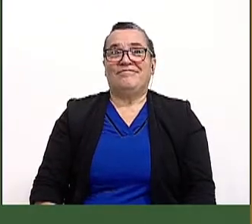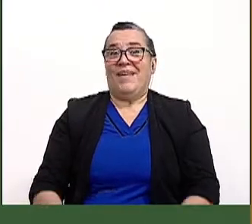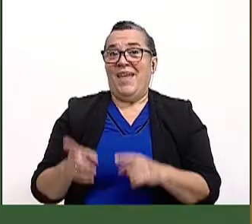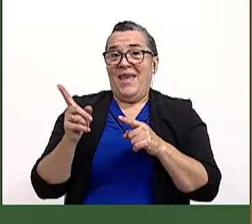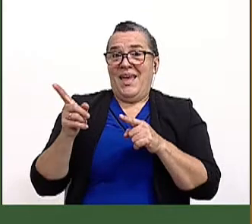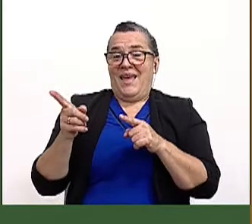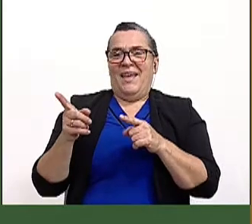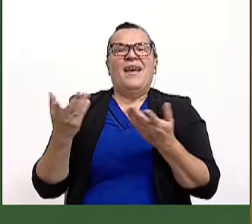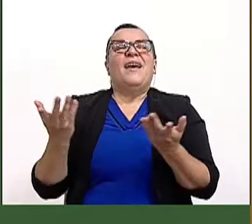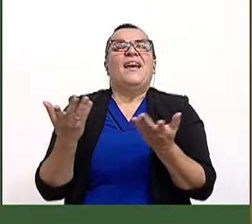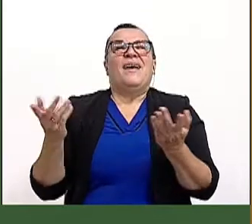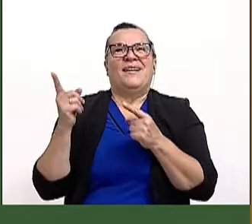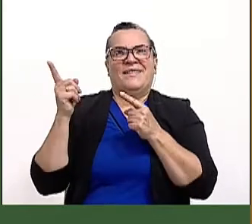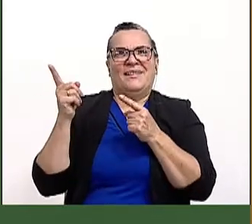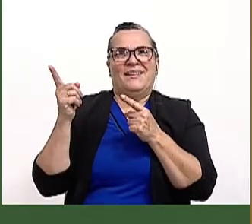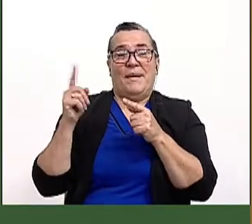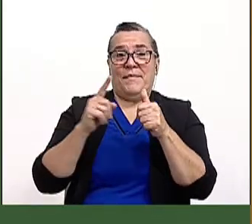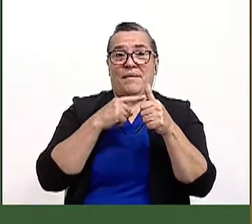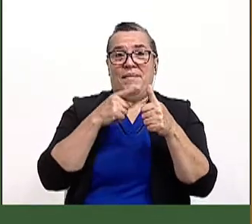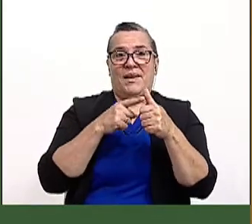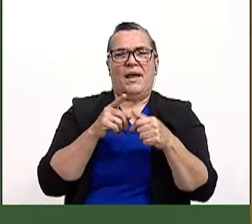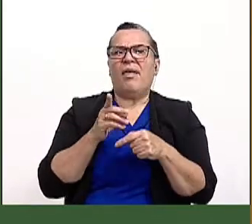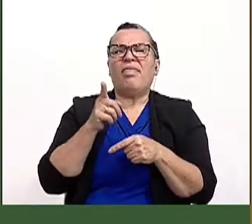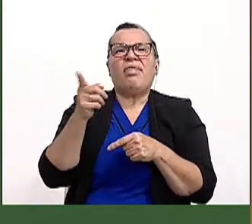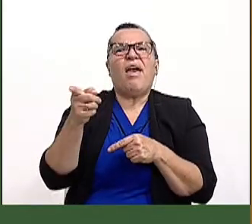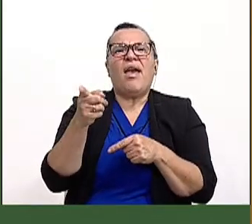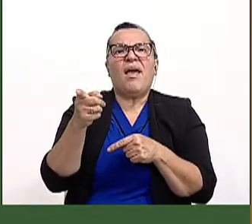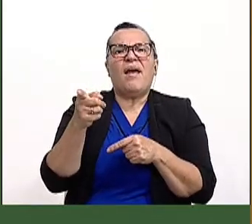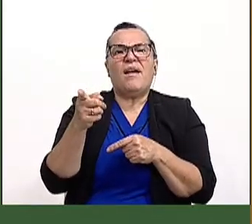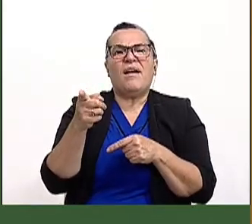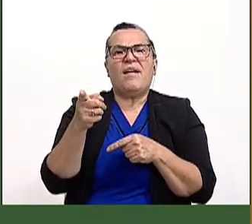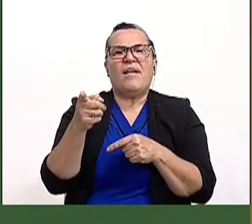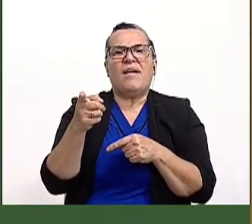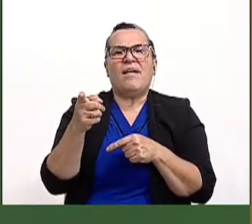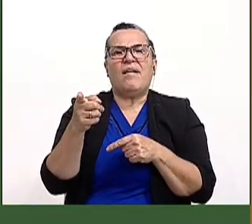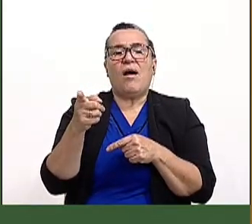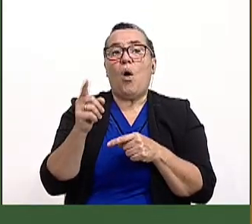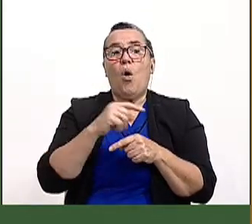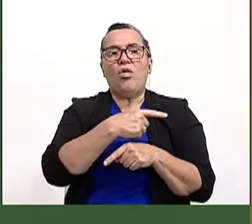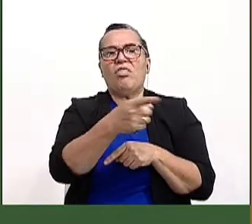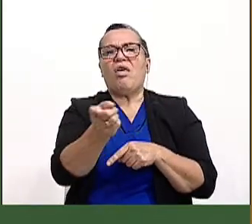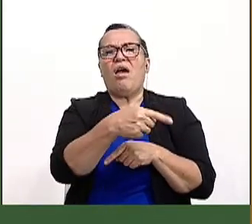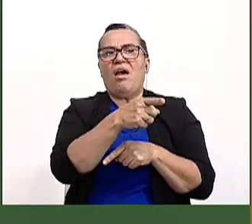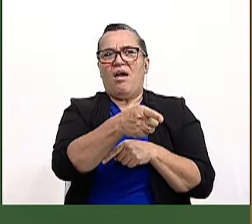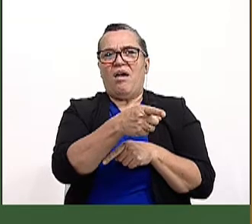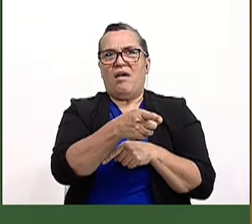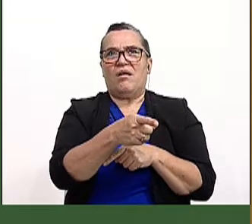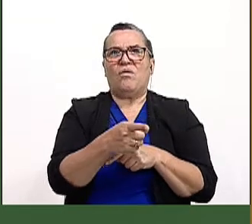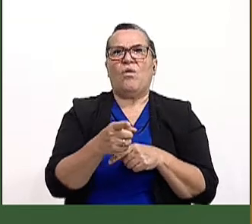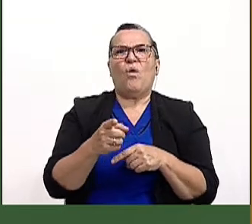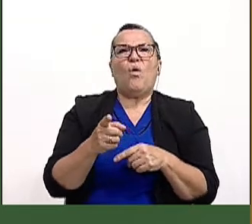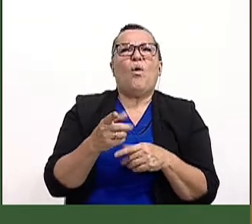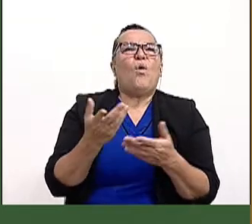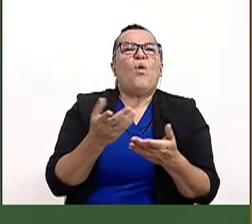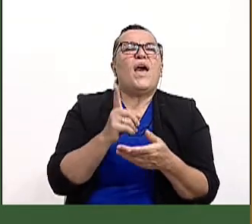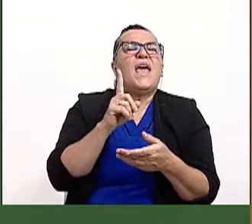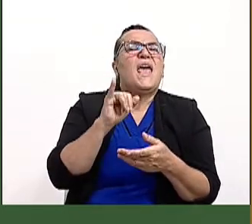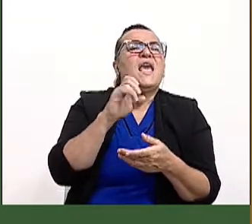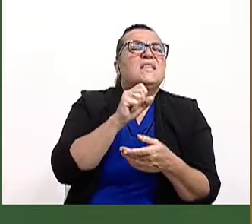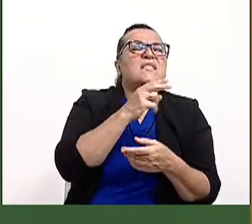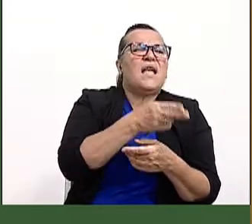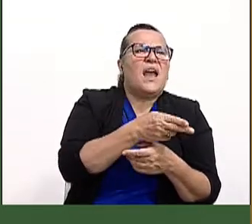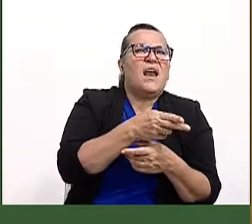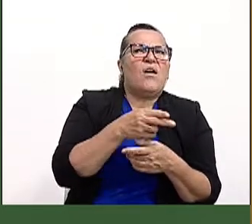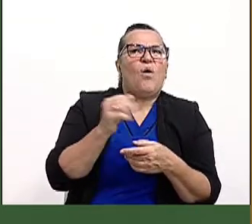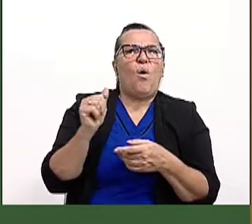Okay, here we have the first one. There is and there are, or is there and are there. What's the difference? Well, in the